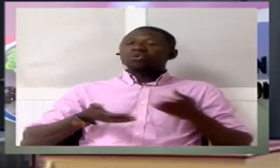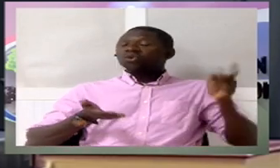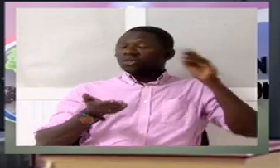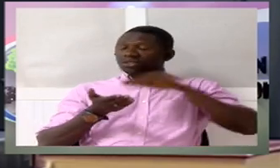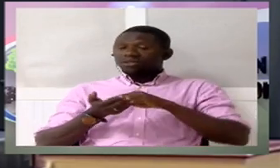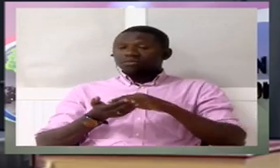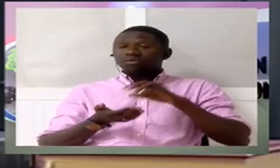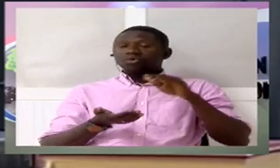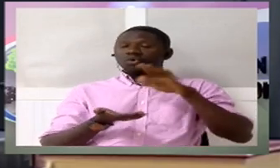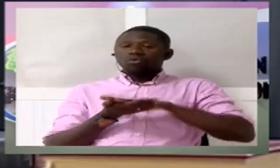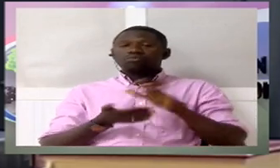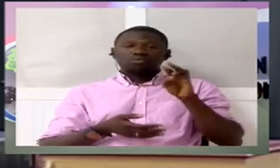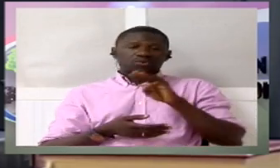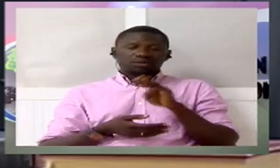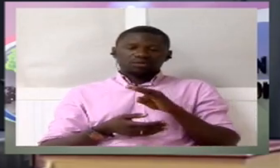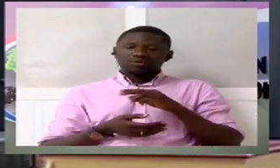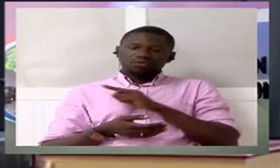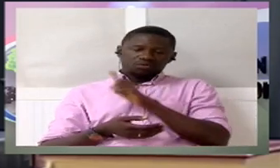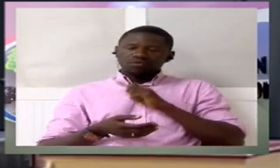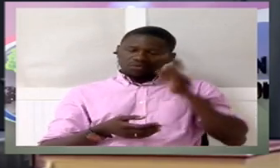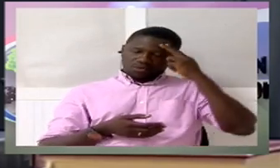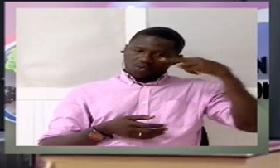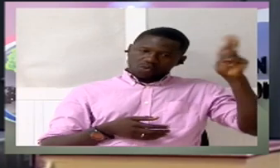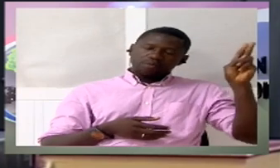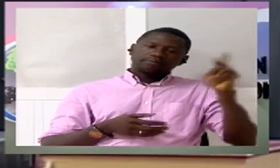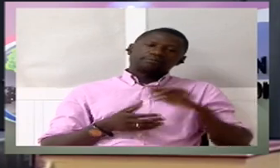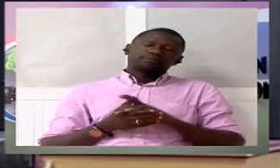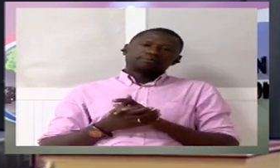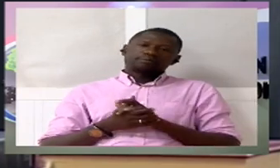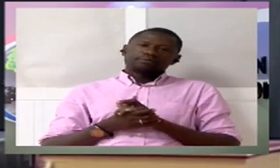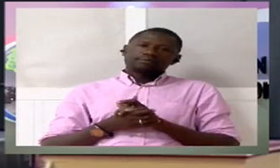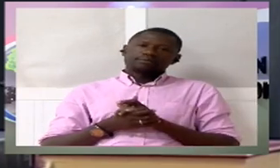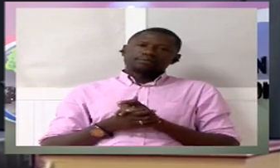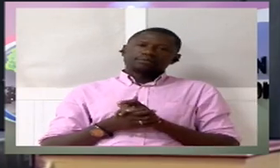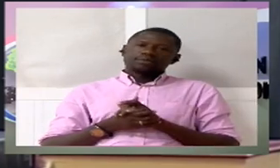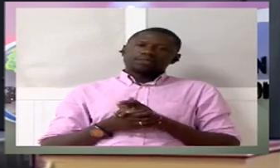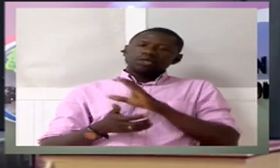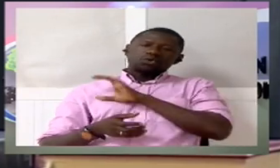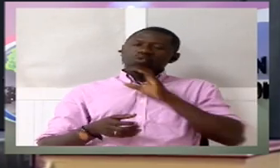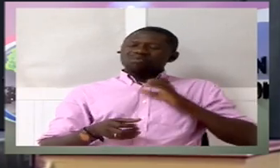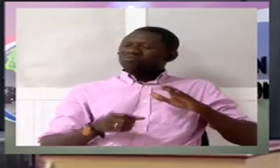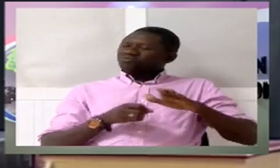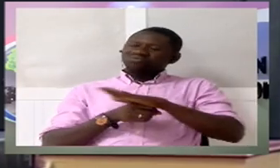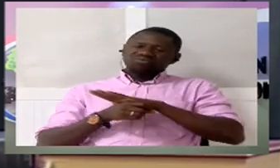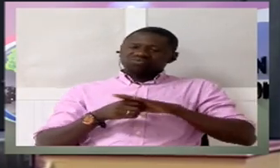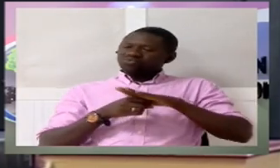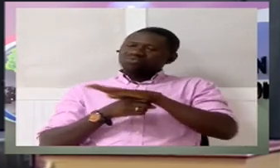Monday. And say it has woken. We went home. Do have fat. This was full